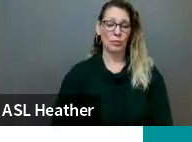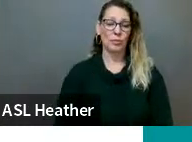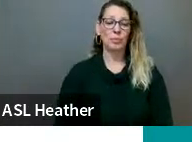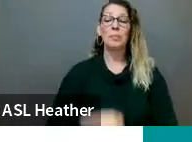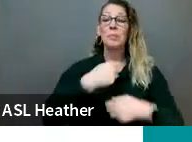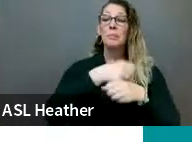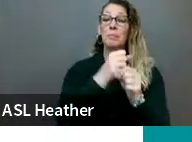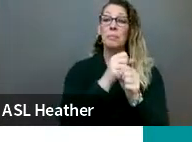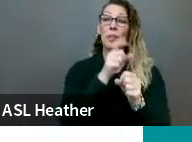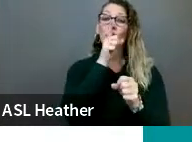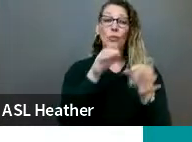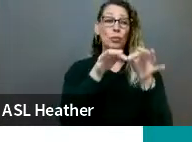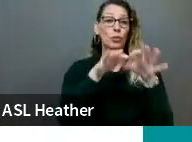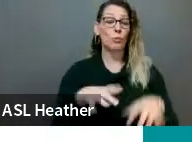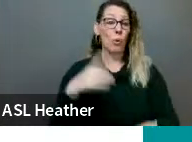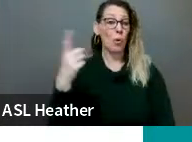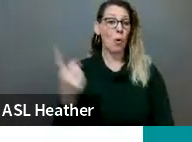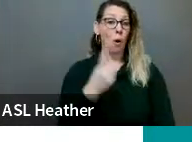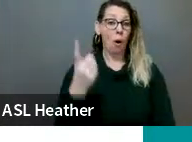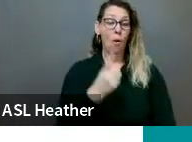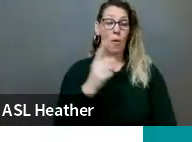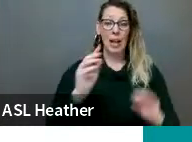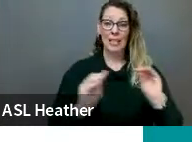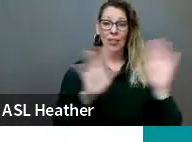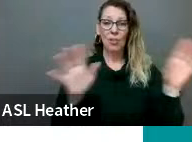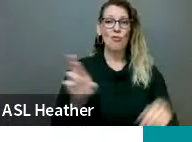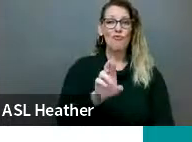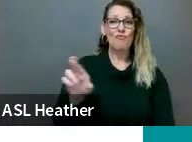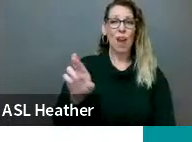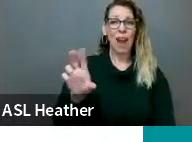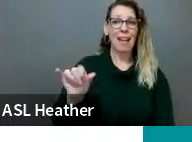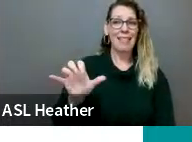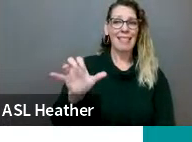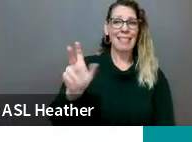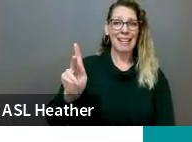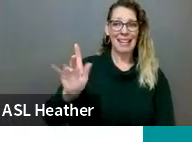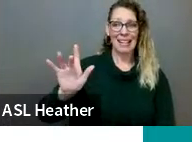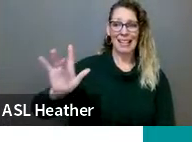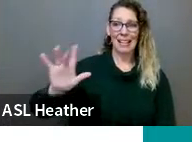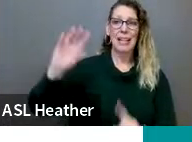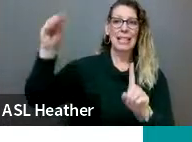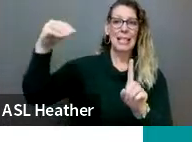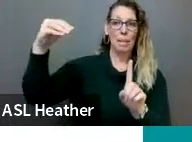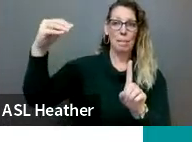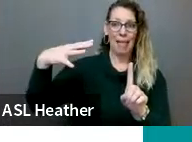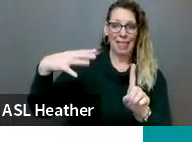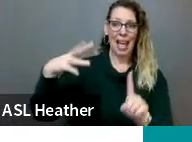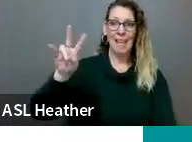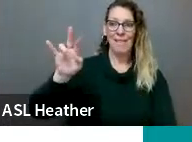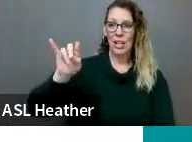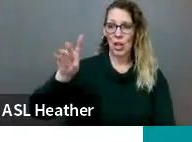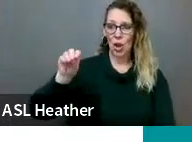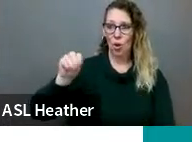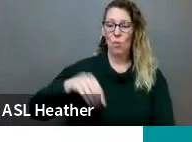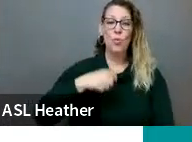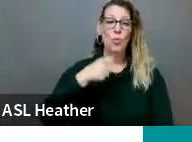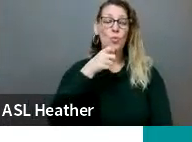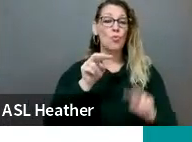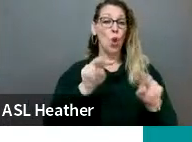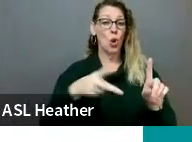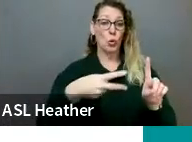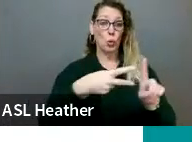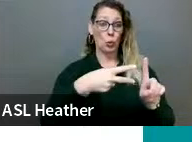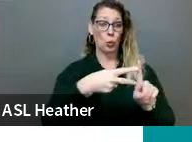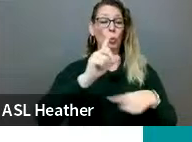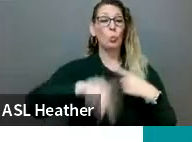make sure the interpreter is always visible, please right-click their video and select Spotlight Video. For those watching on YouTube, when we